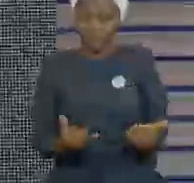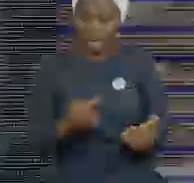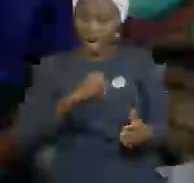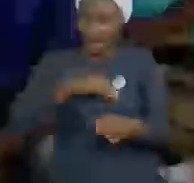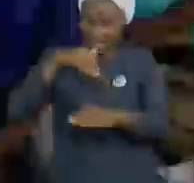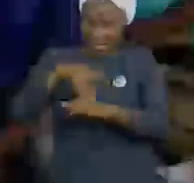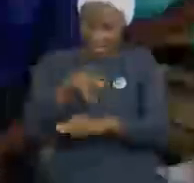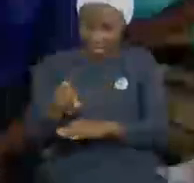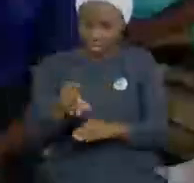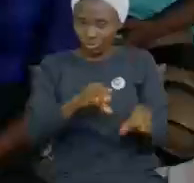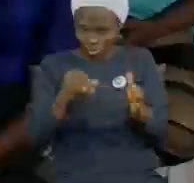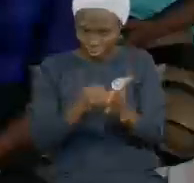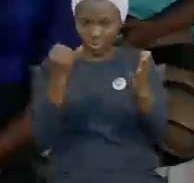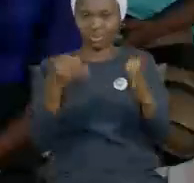hand.